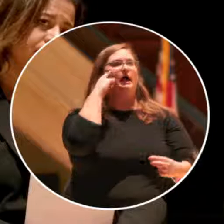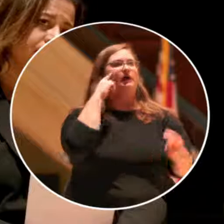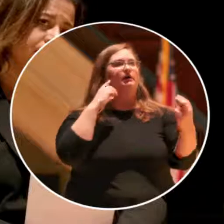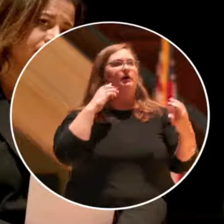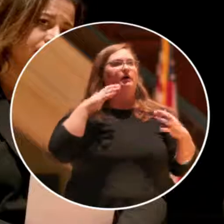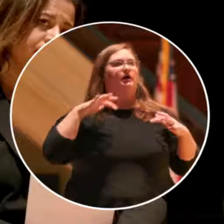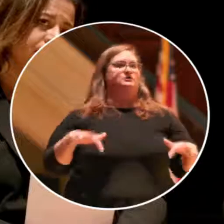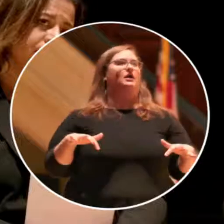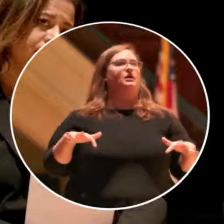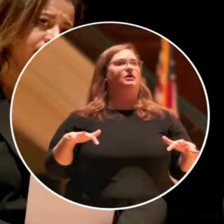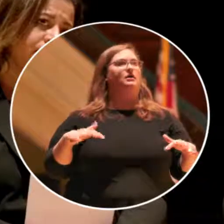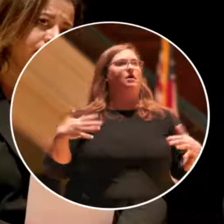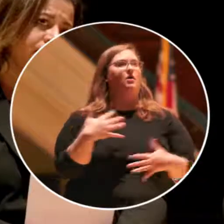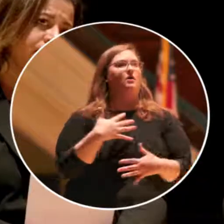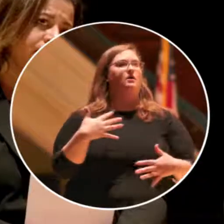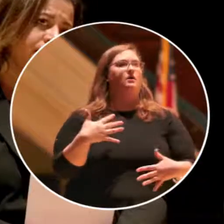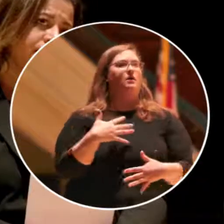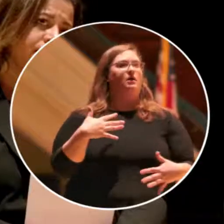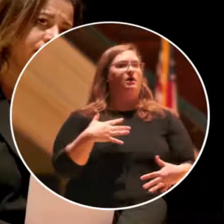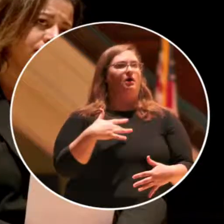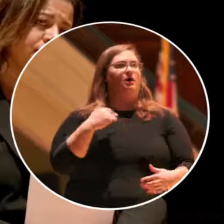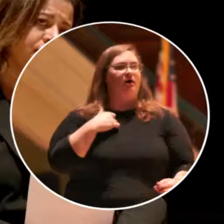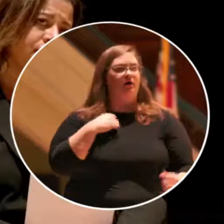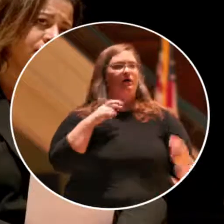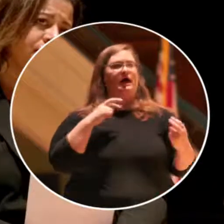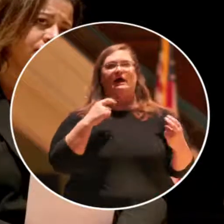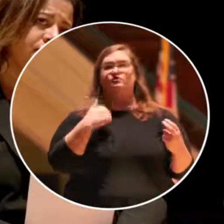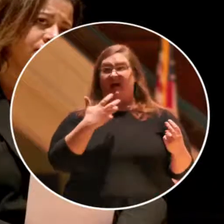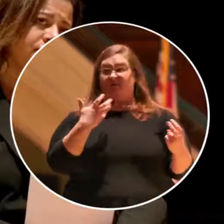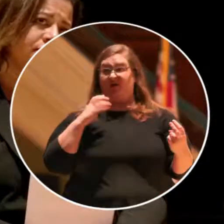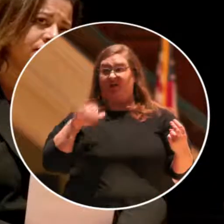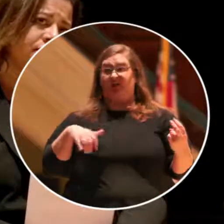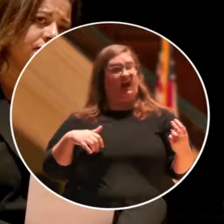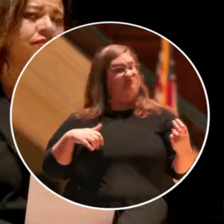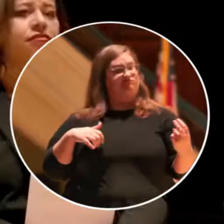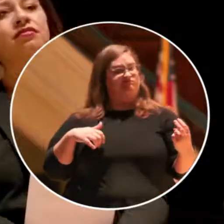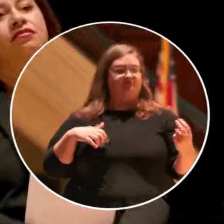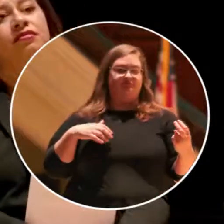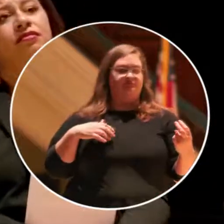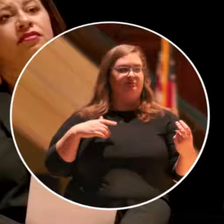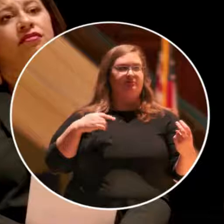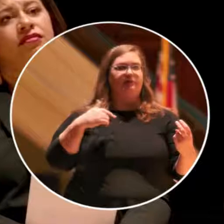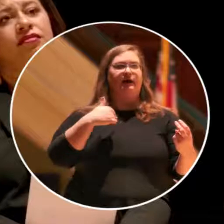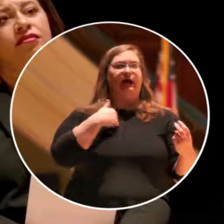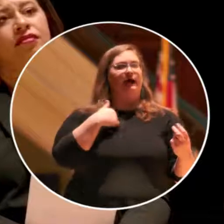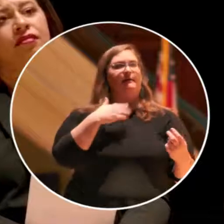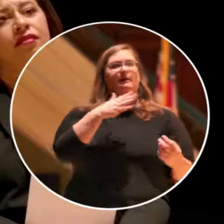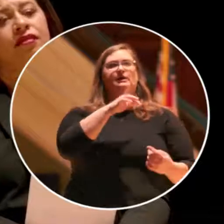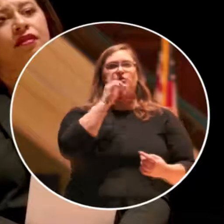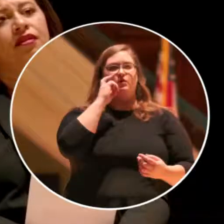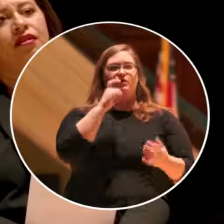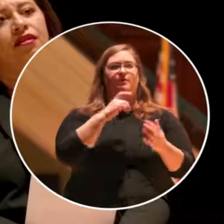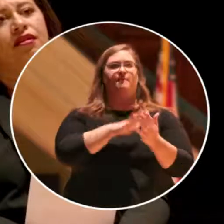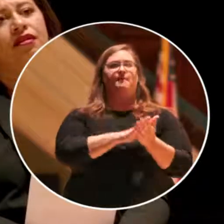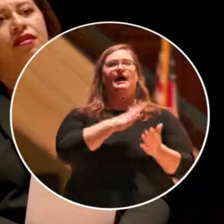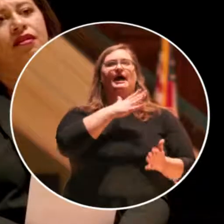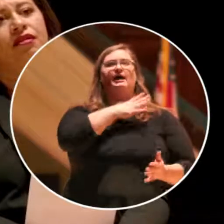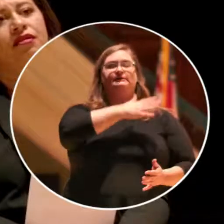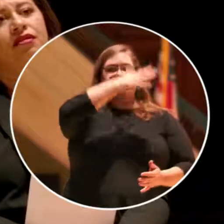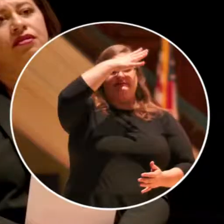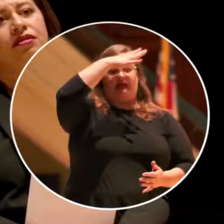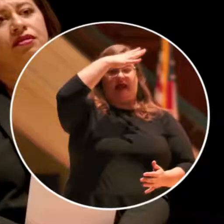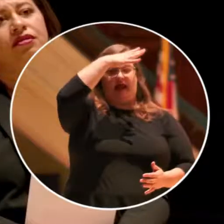It was December 1997 of my senior third period away basketball game, and I was on the